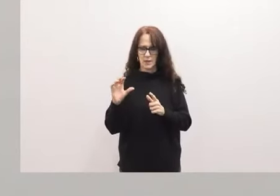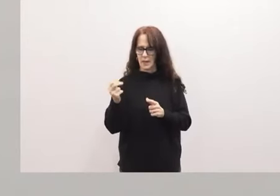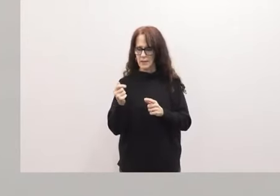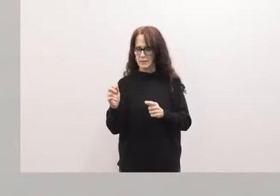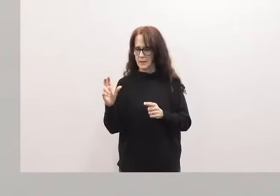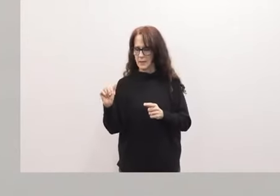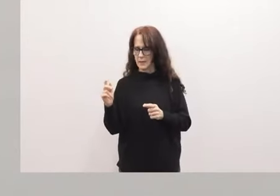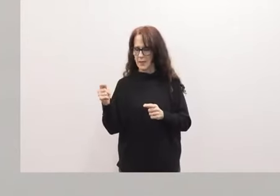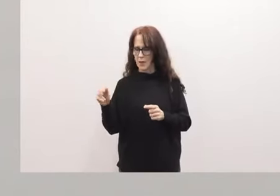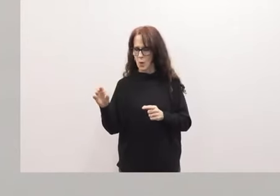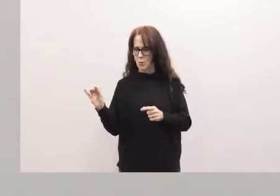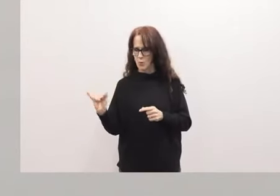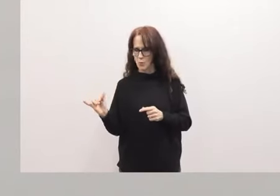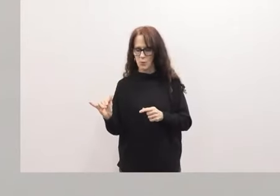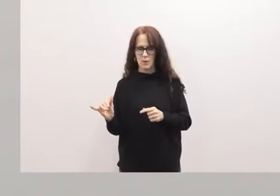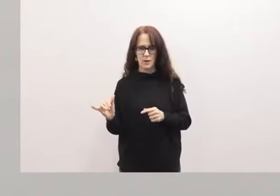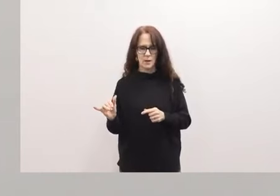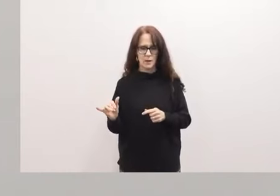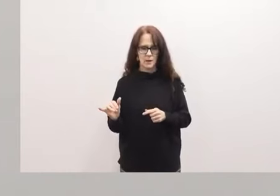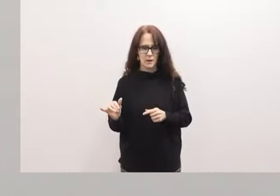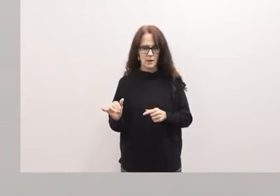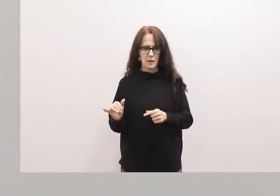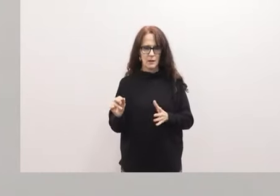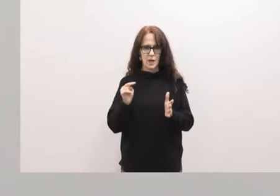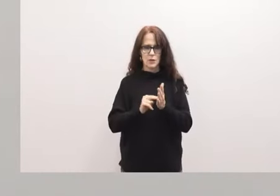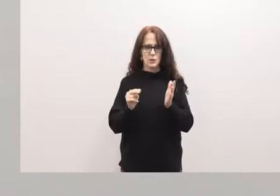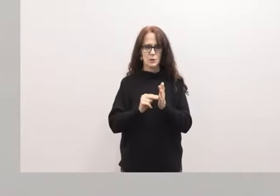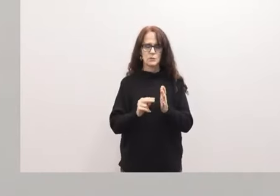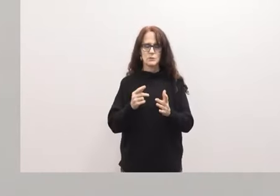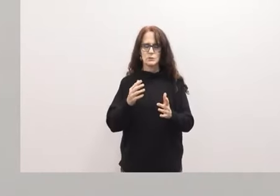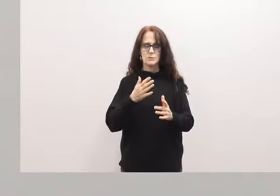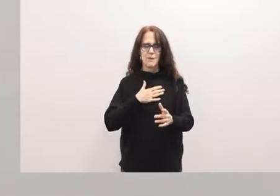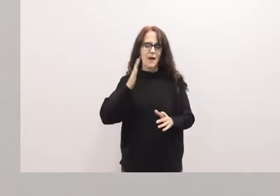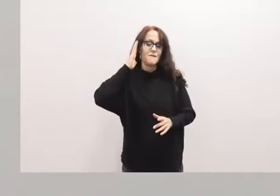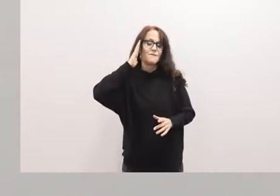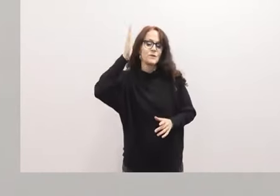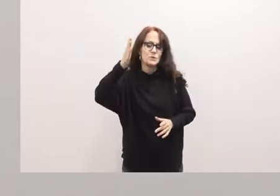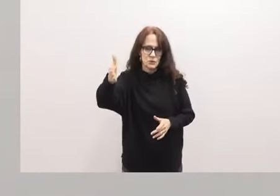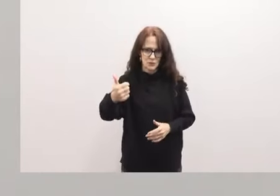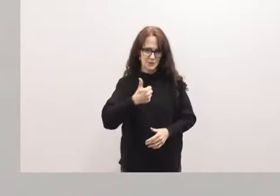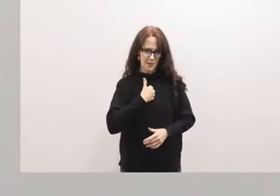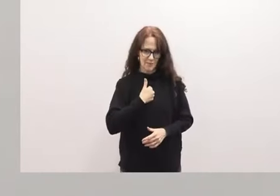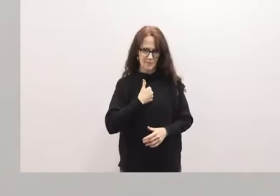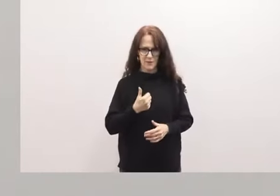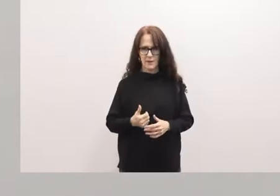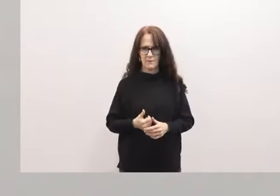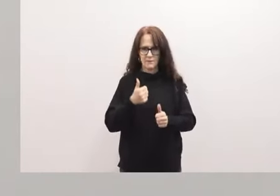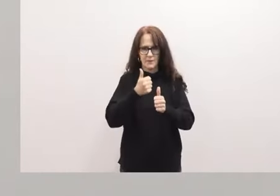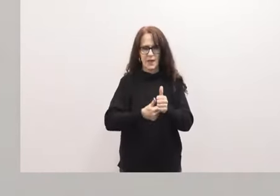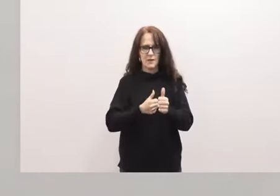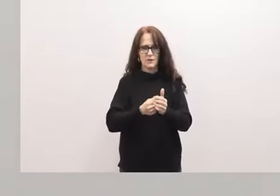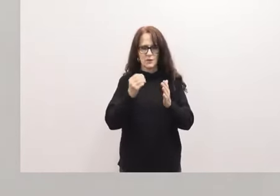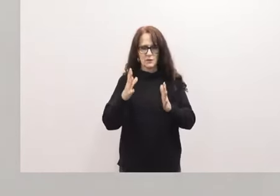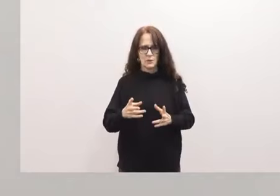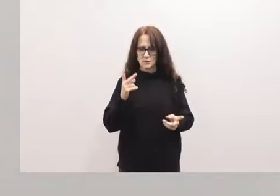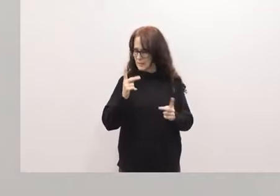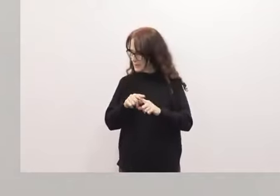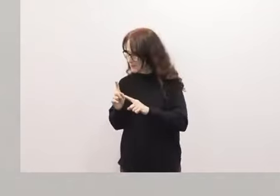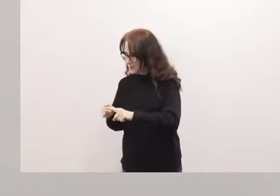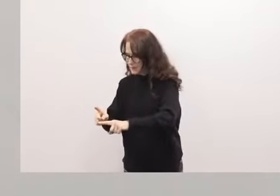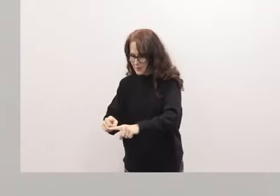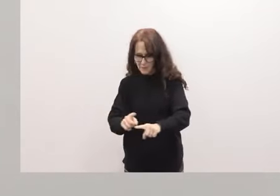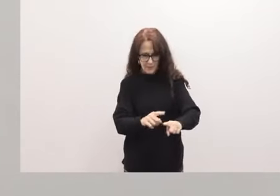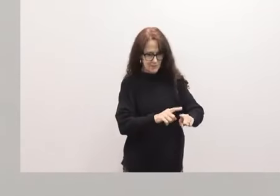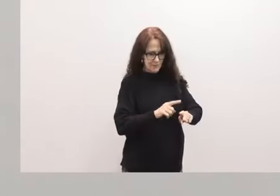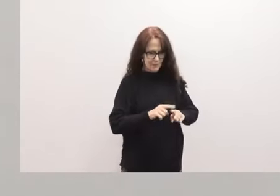this at Marshall as well, of notes to my future self. And every student's notes looks different, but it's